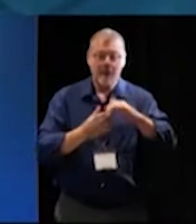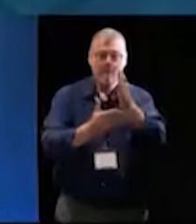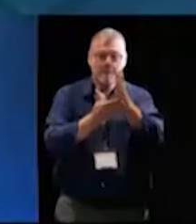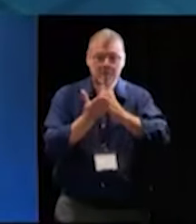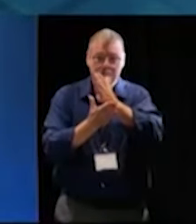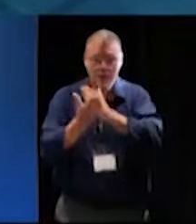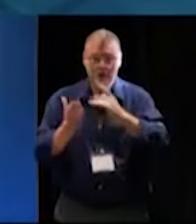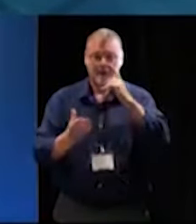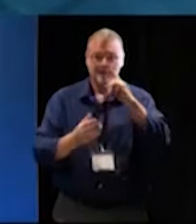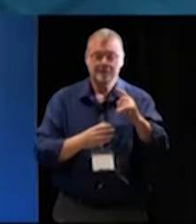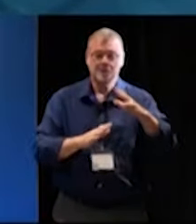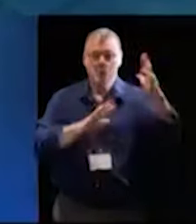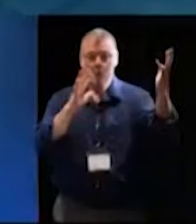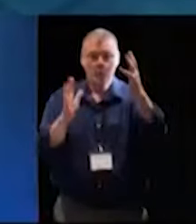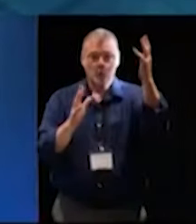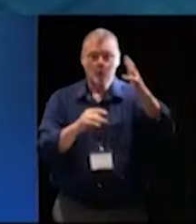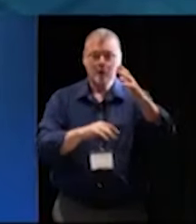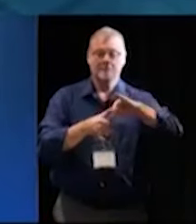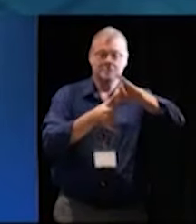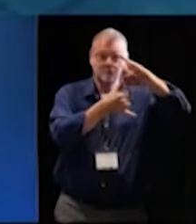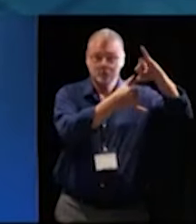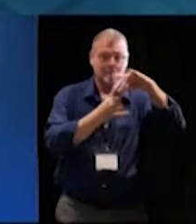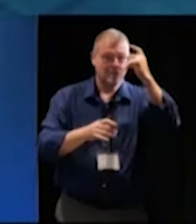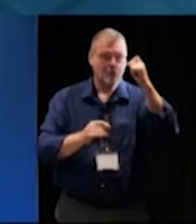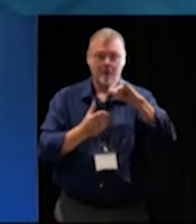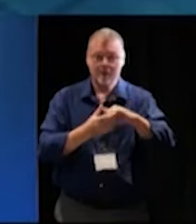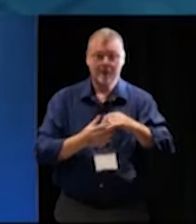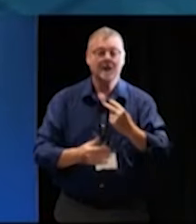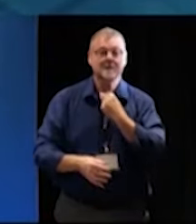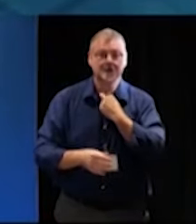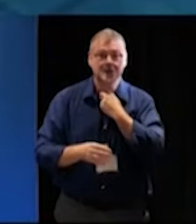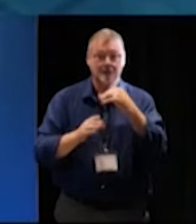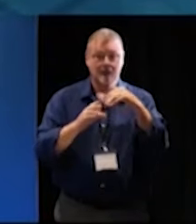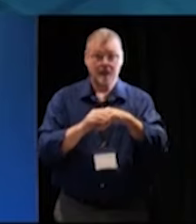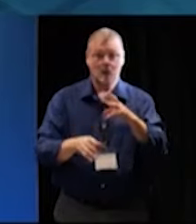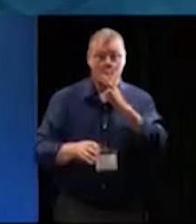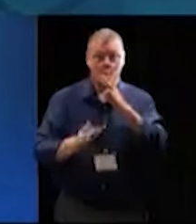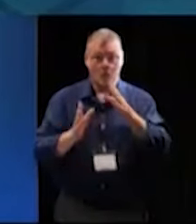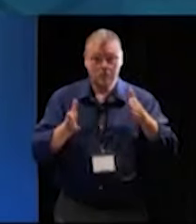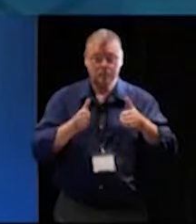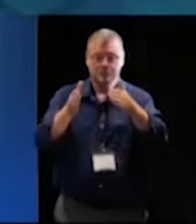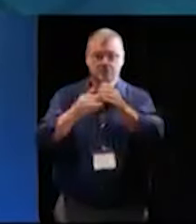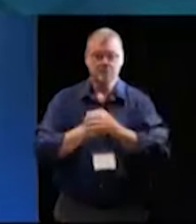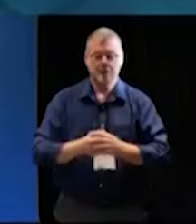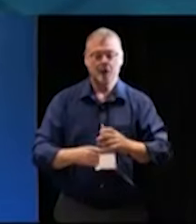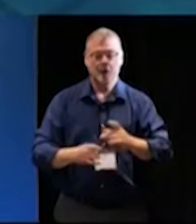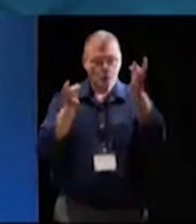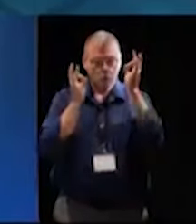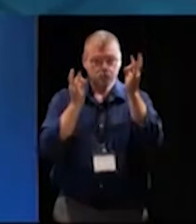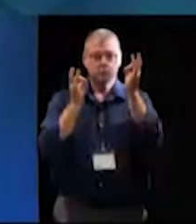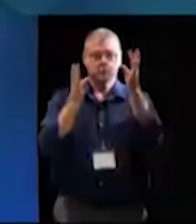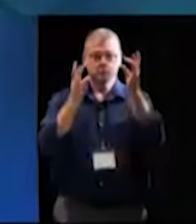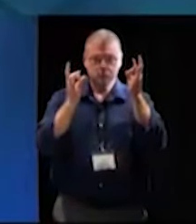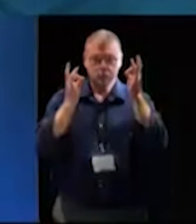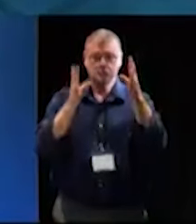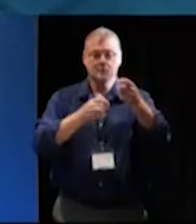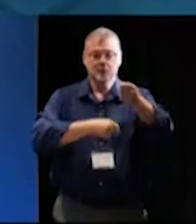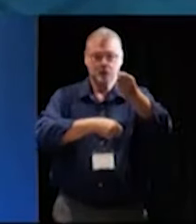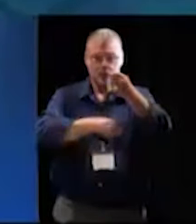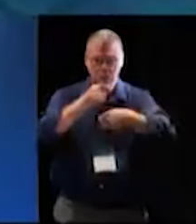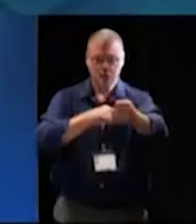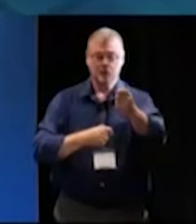wind turbines and they're not coming in because they're stuck in the ports. massive, massive supply chain disruption,